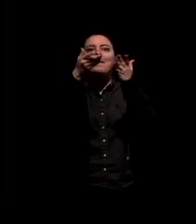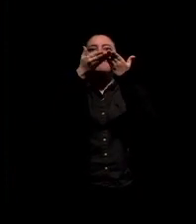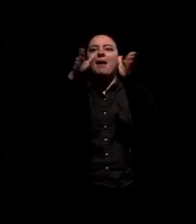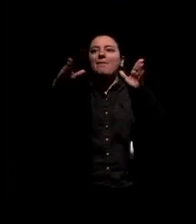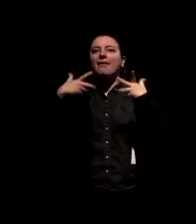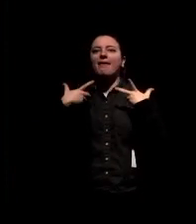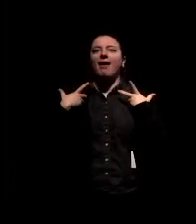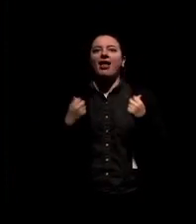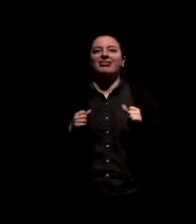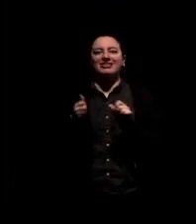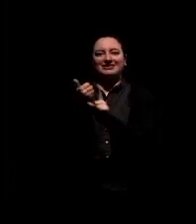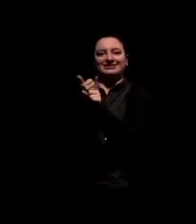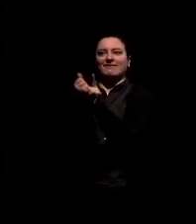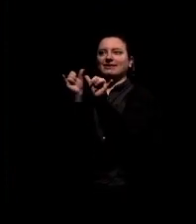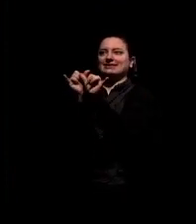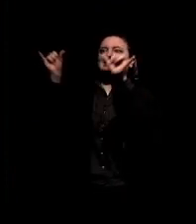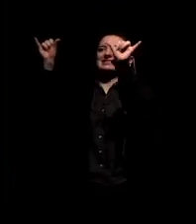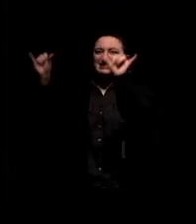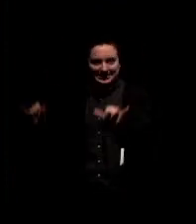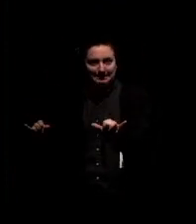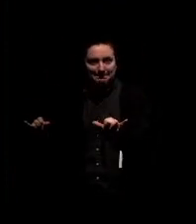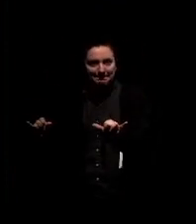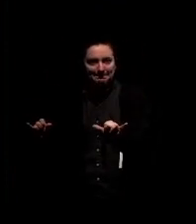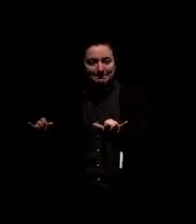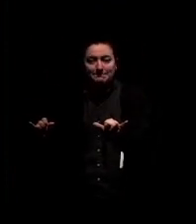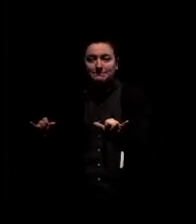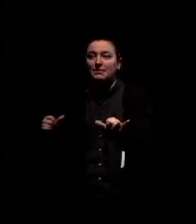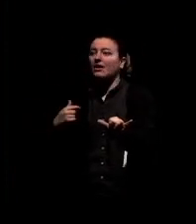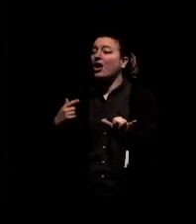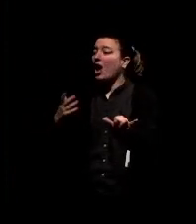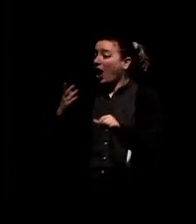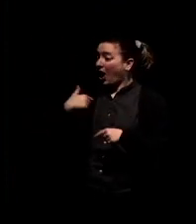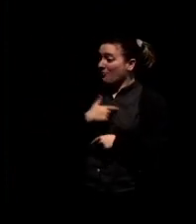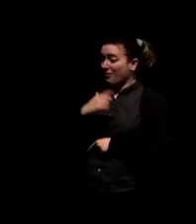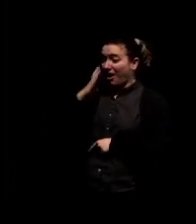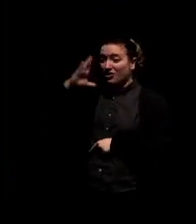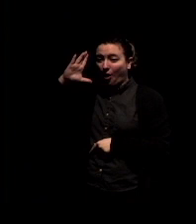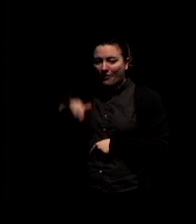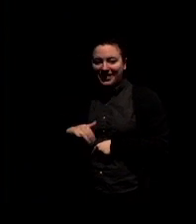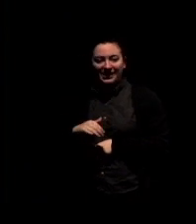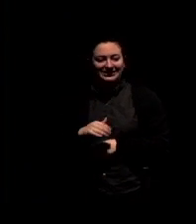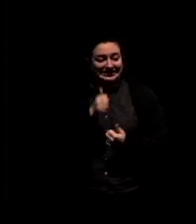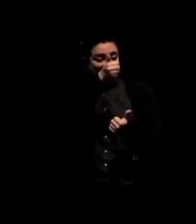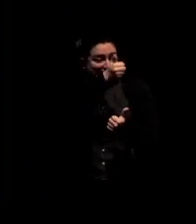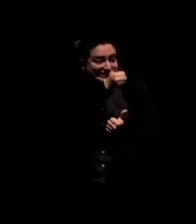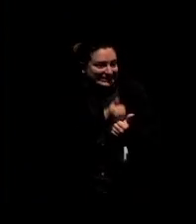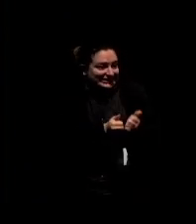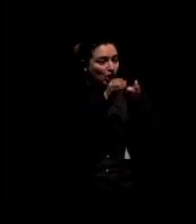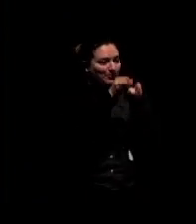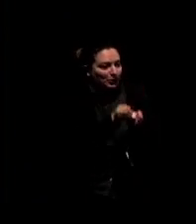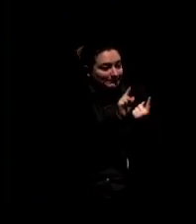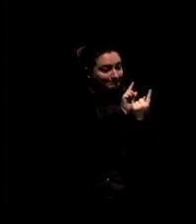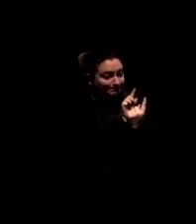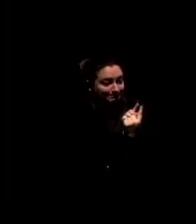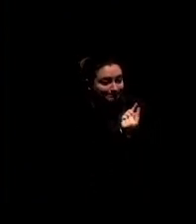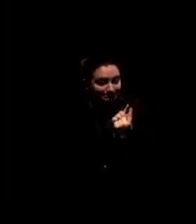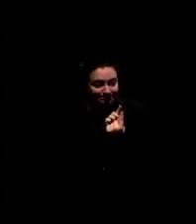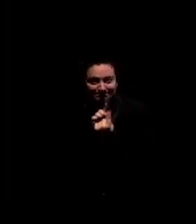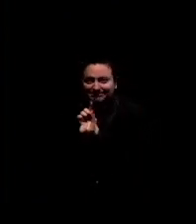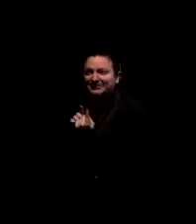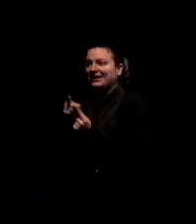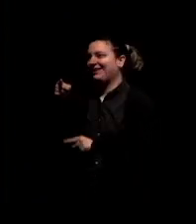of systems. And we know we can't serve every single person in the state of Minnesota. We also work at a systems level to